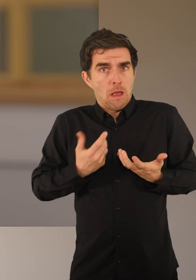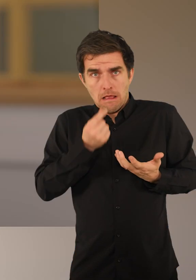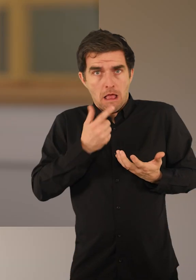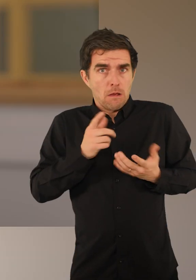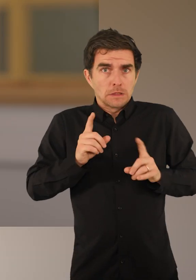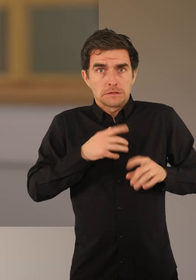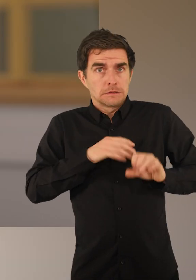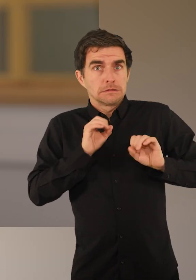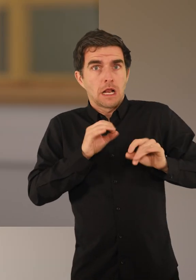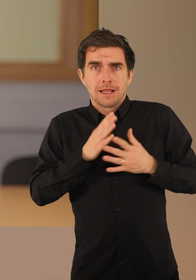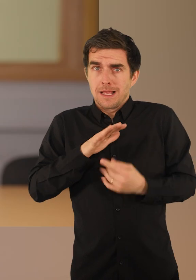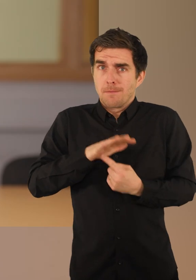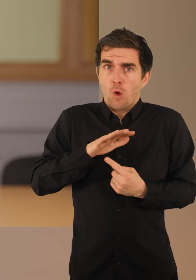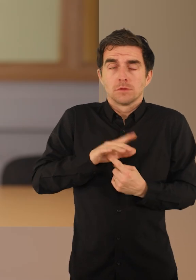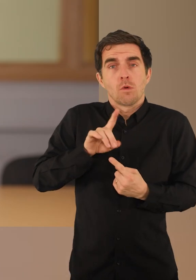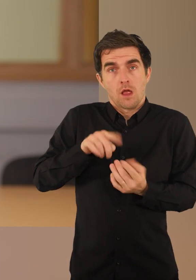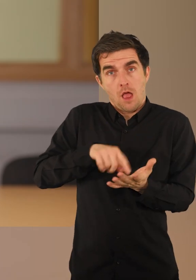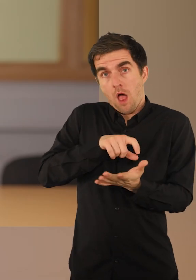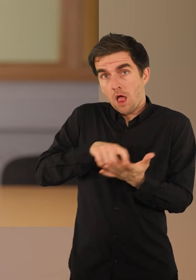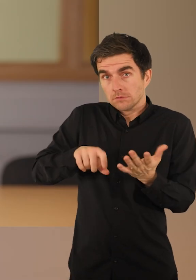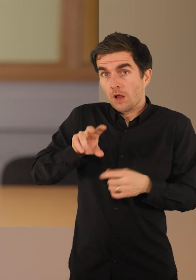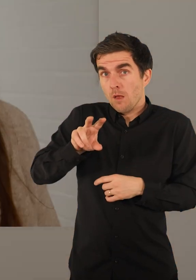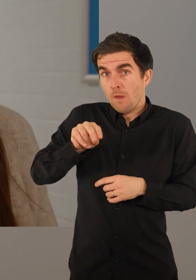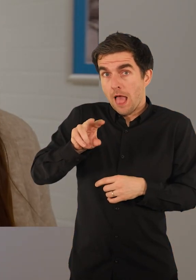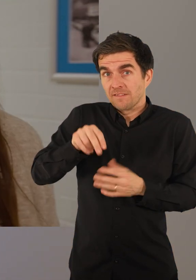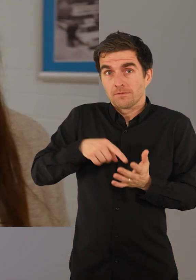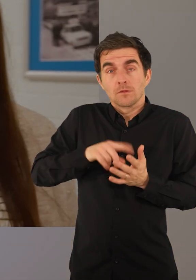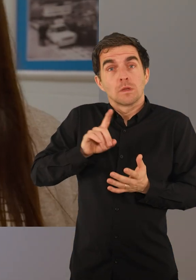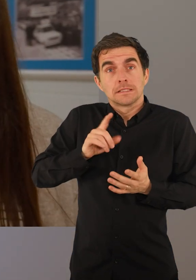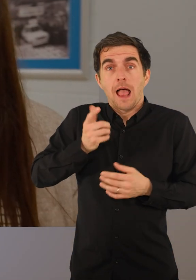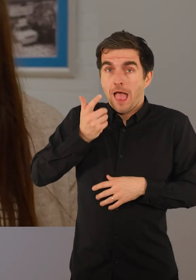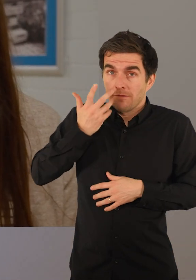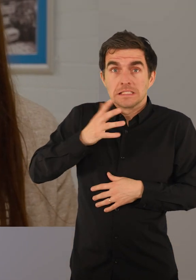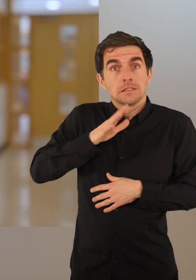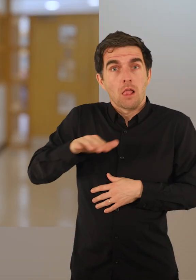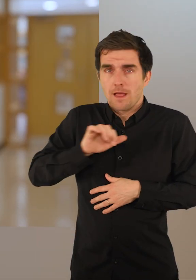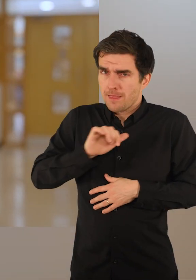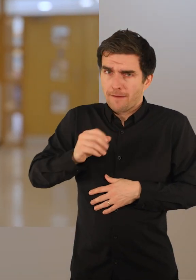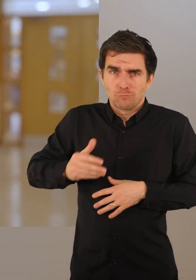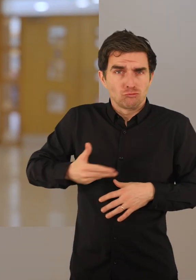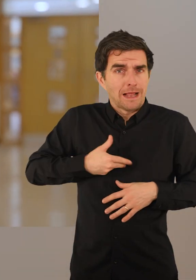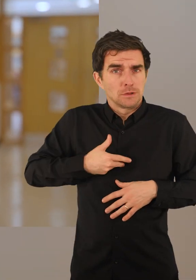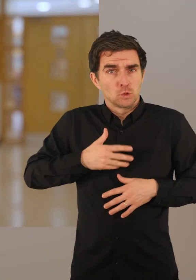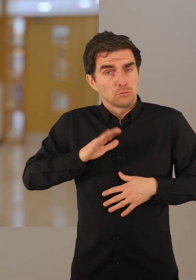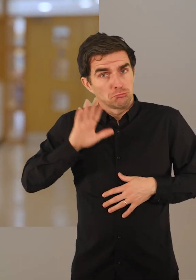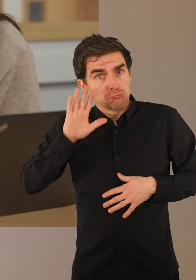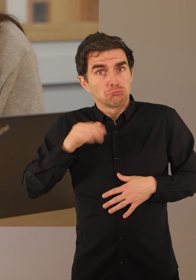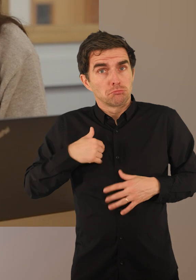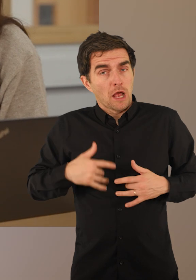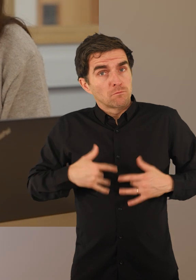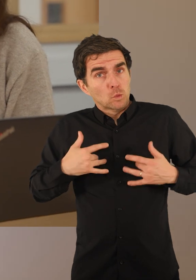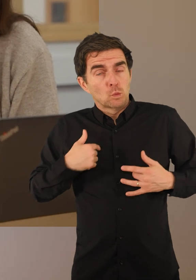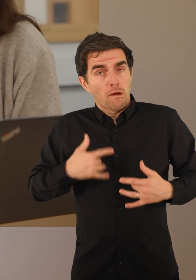So what can we tell you about this? One really important part is Article 12. This says that every child has the right